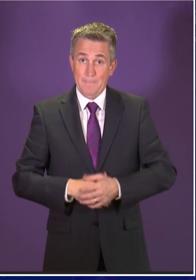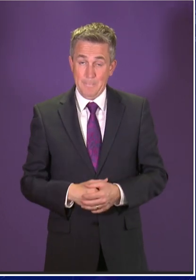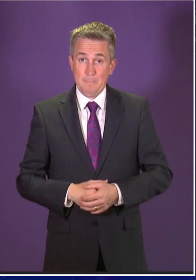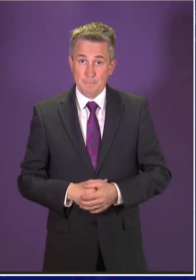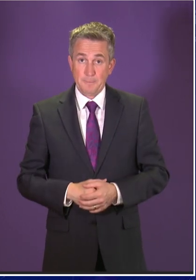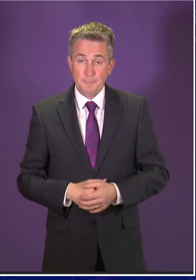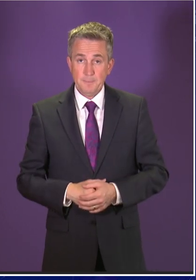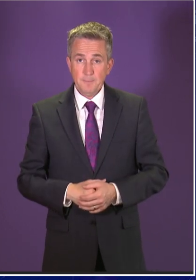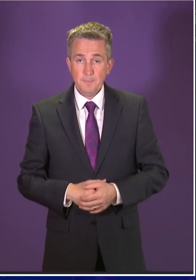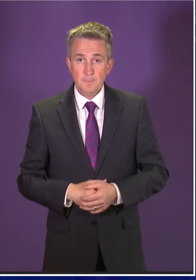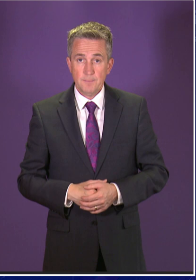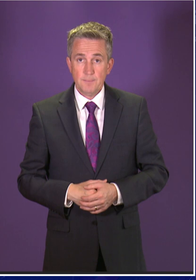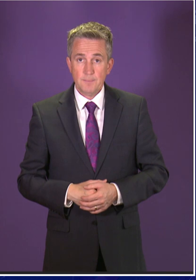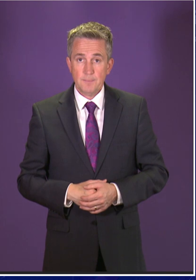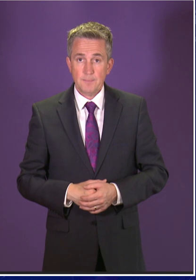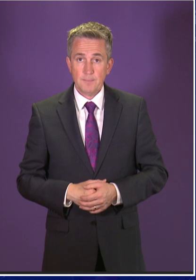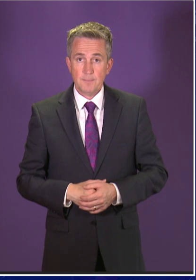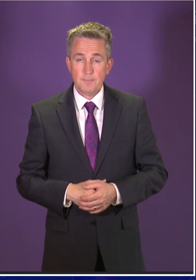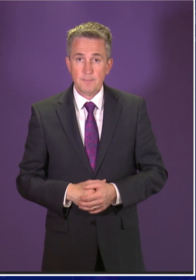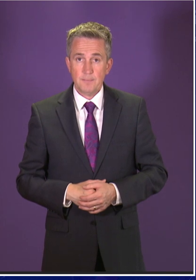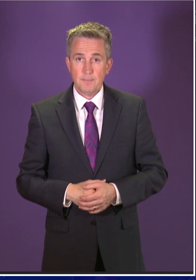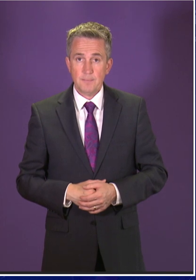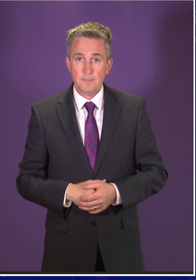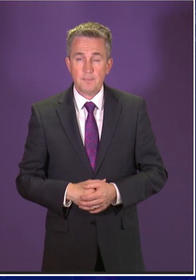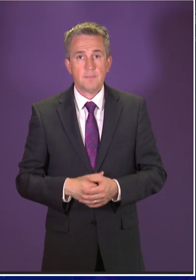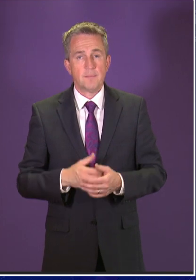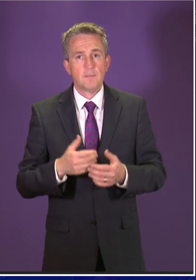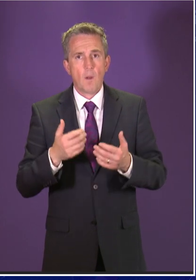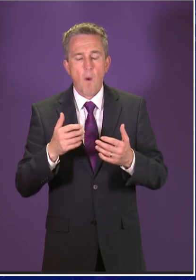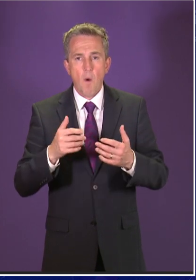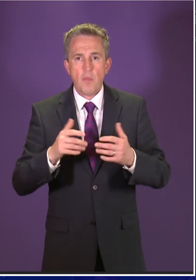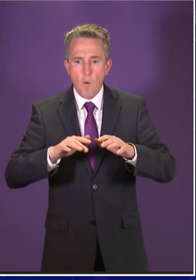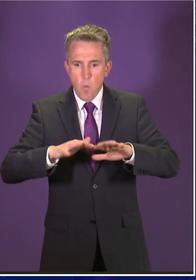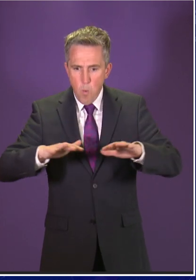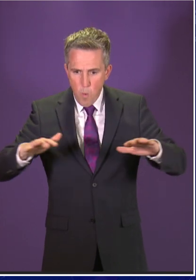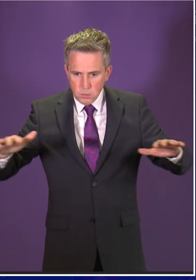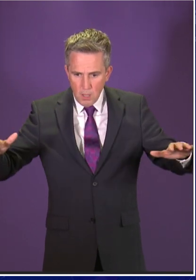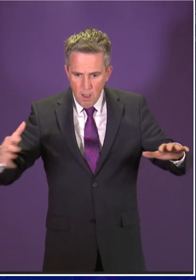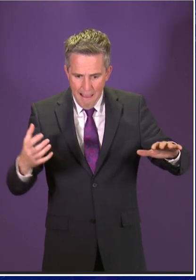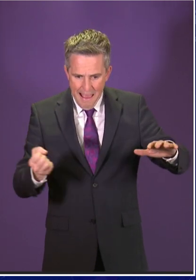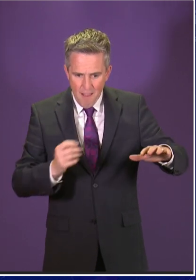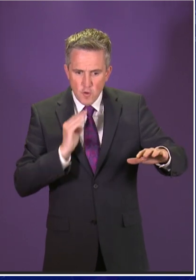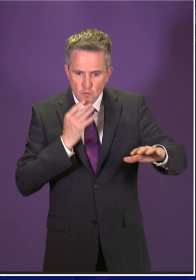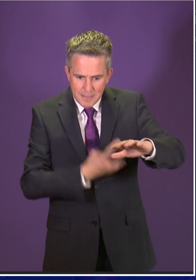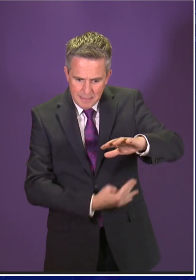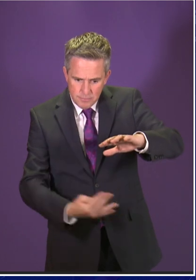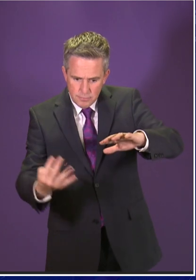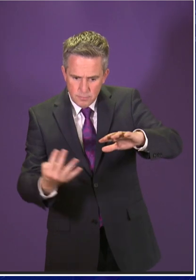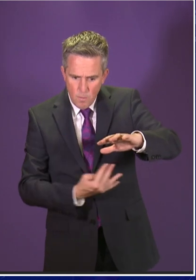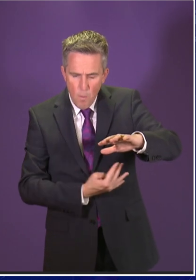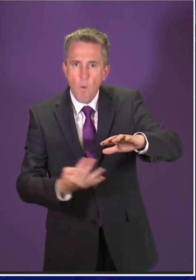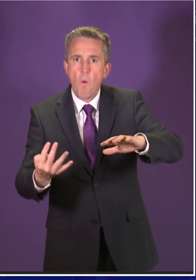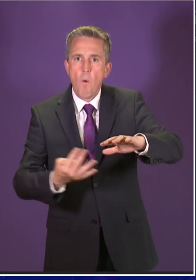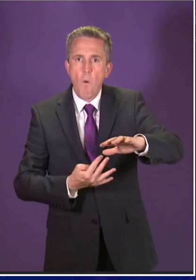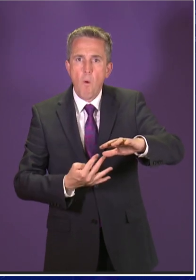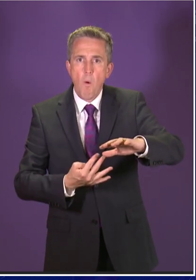What a wonderful piece of reed bed. Could it be the reflection